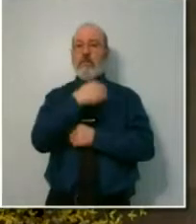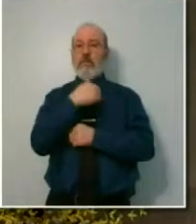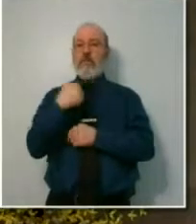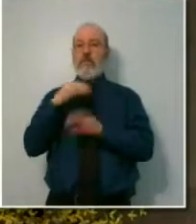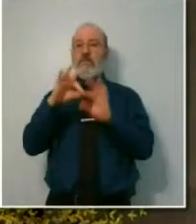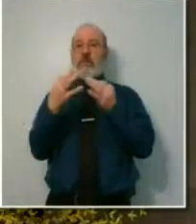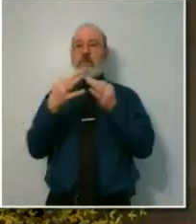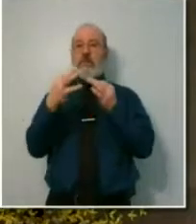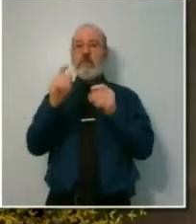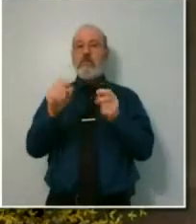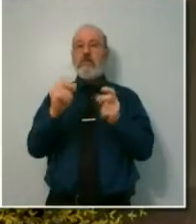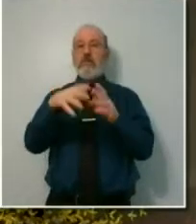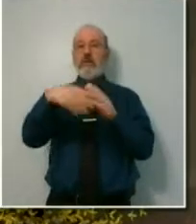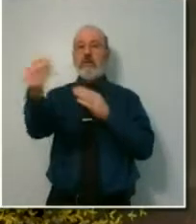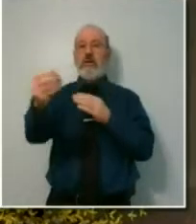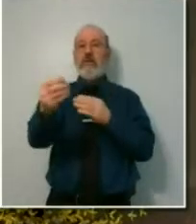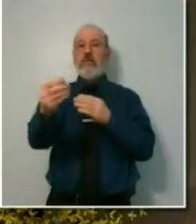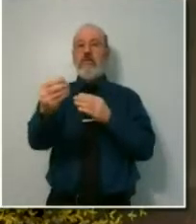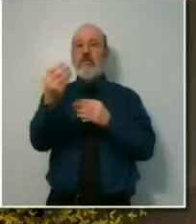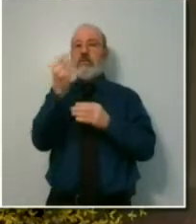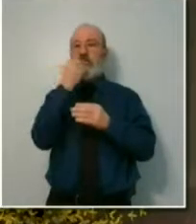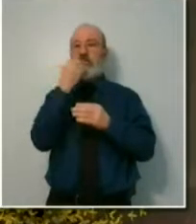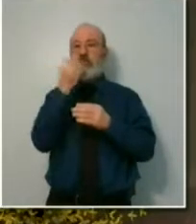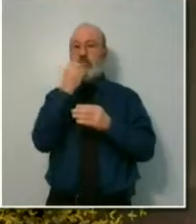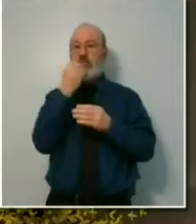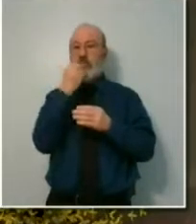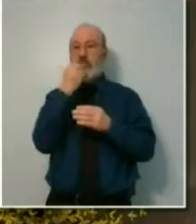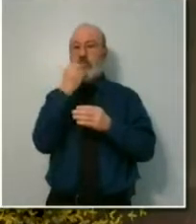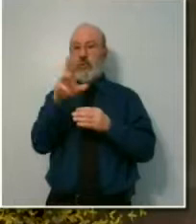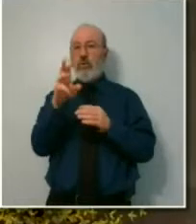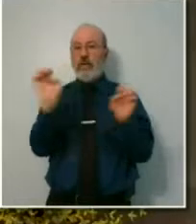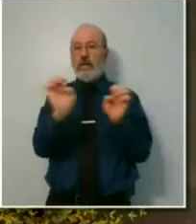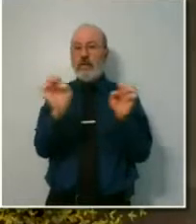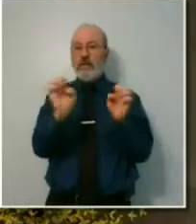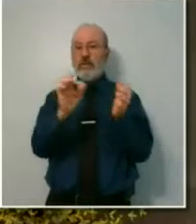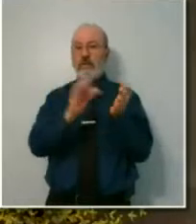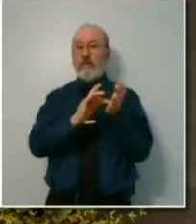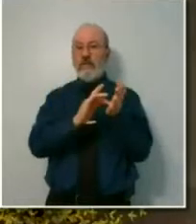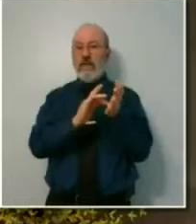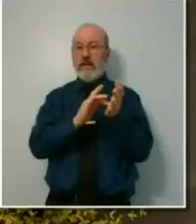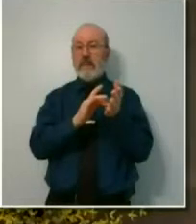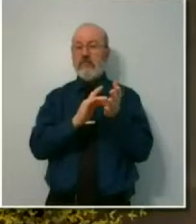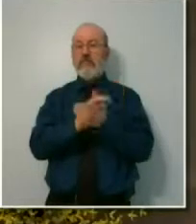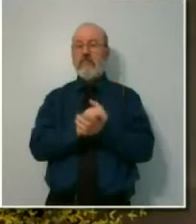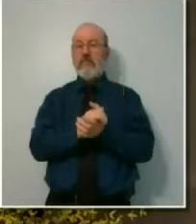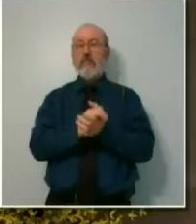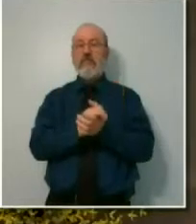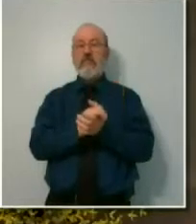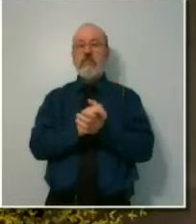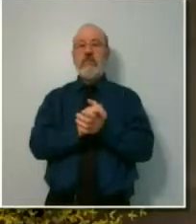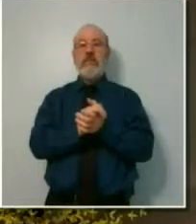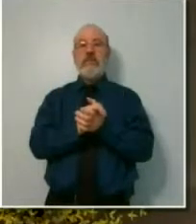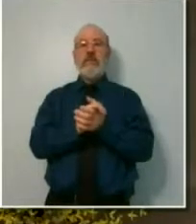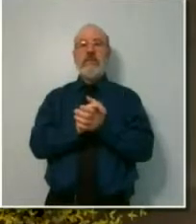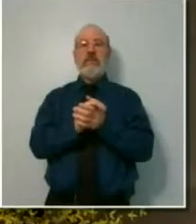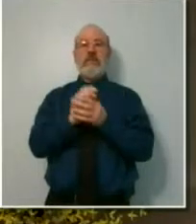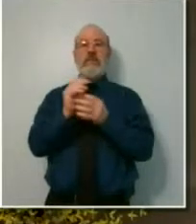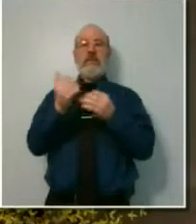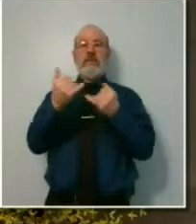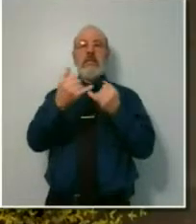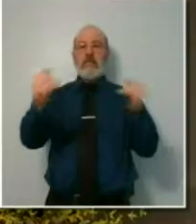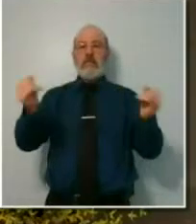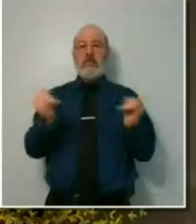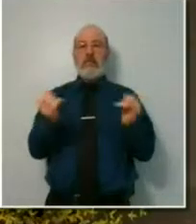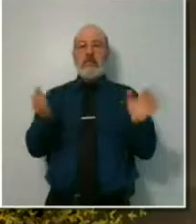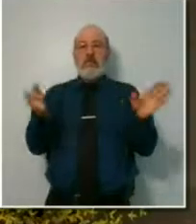to go out for essential needs, such as groceries or emergency medical supplies. The borders of our town and province are